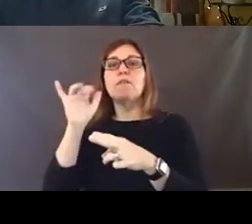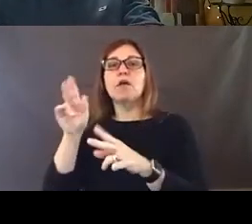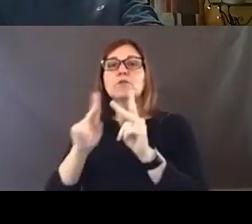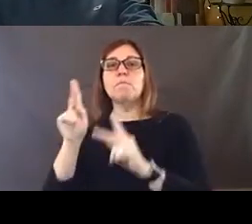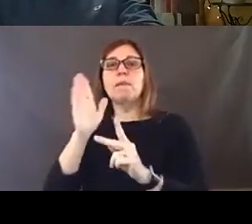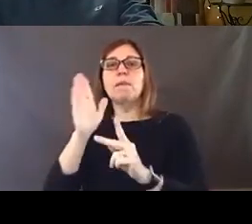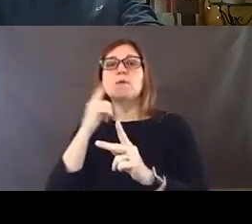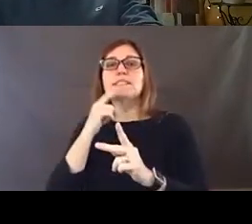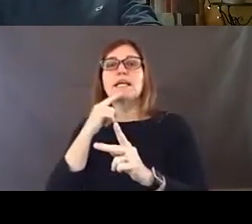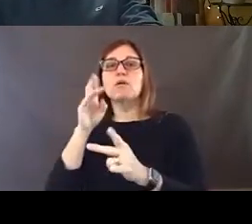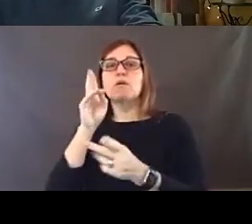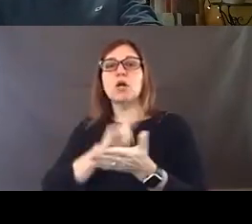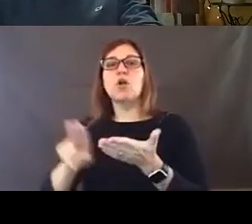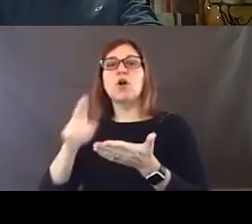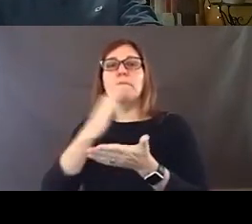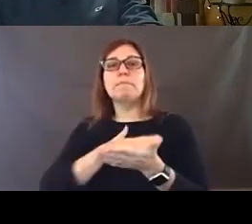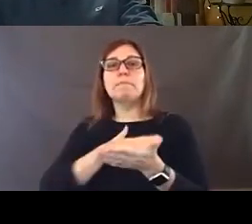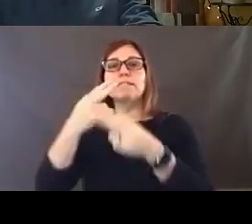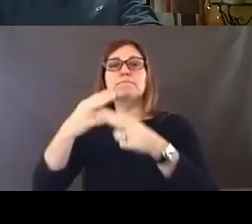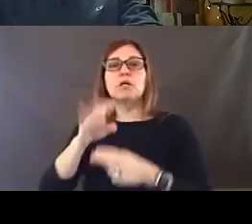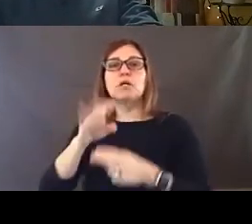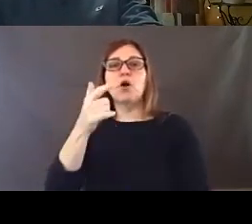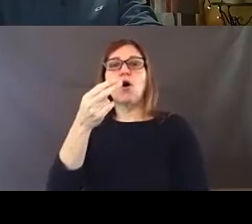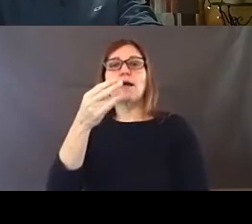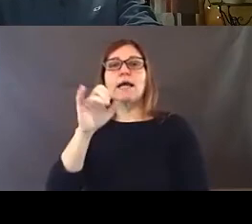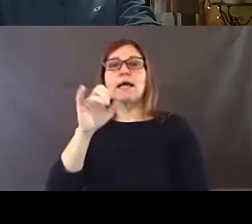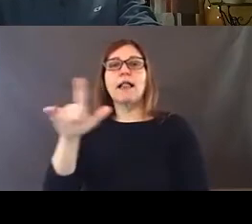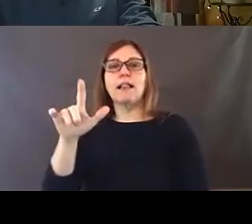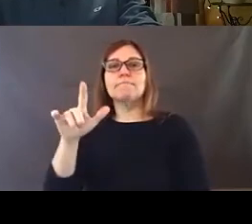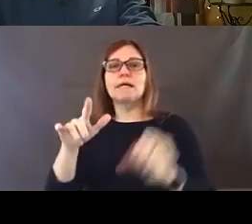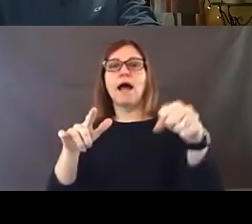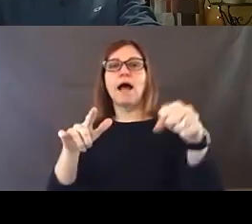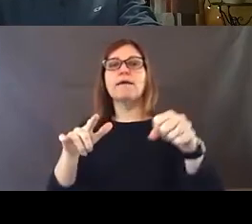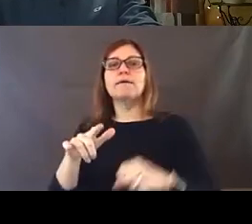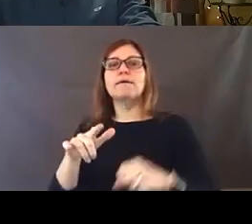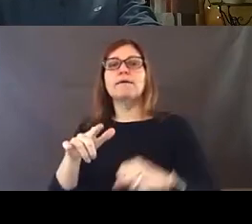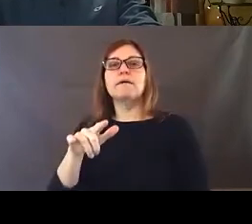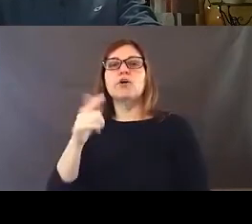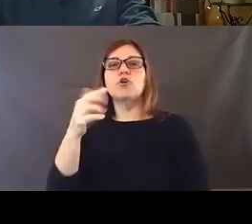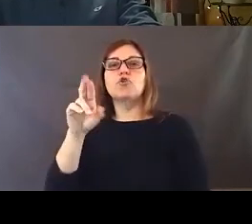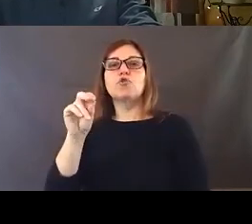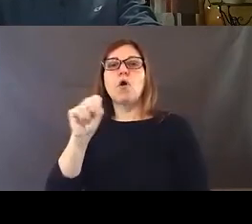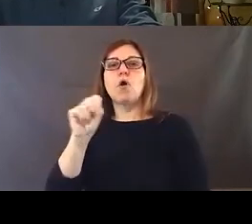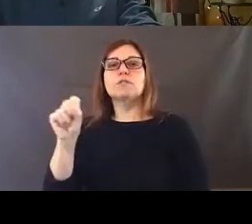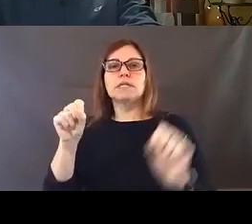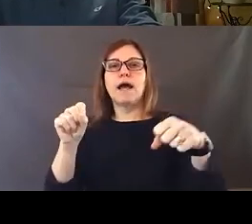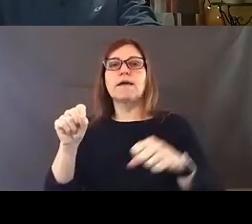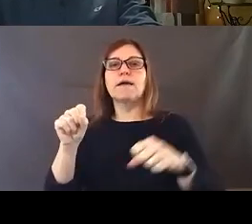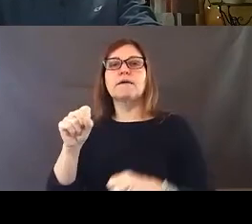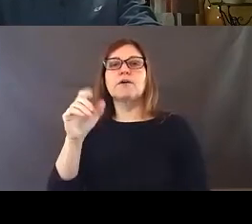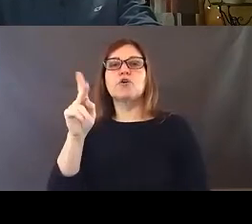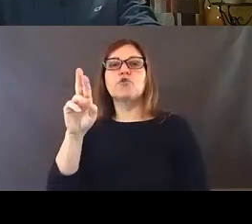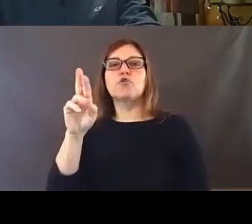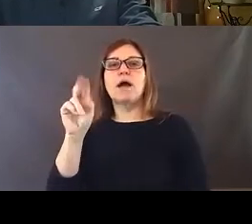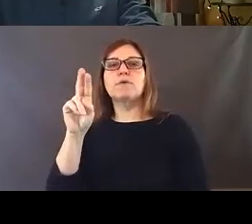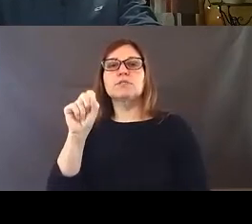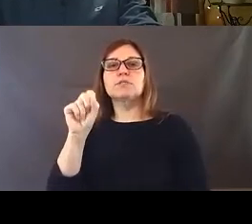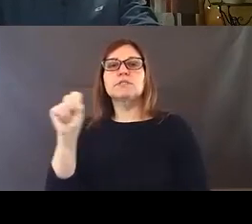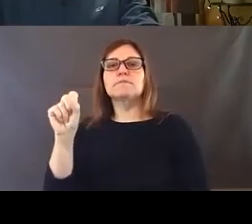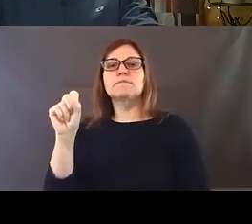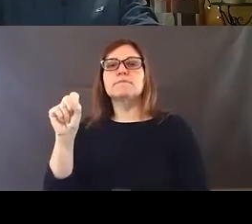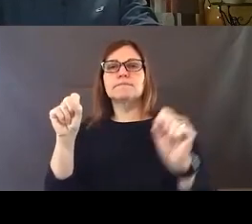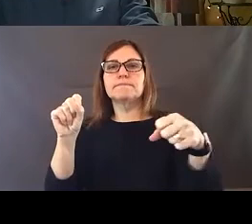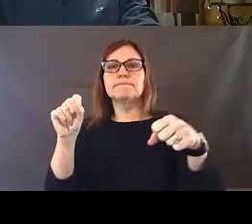please call the roll? Mr. Coghill? Aye. Ms. Gross? Aye. Mr. Krauss?